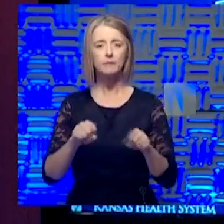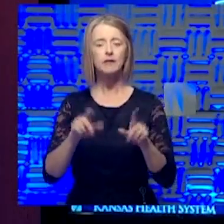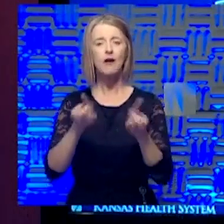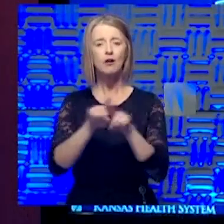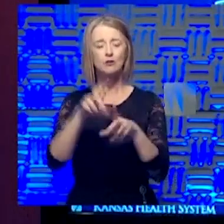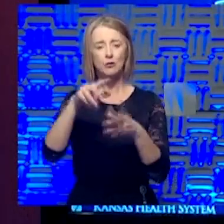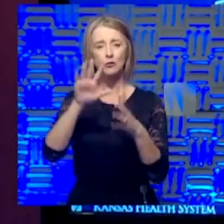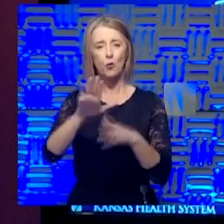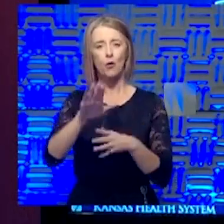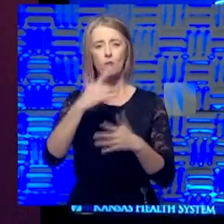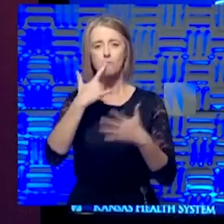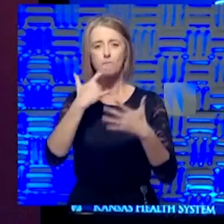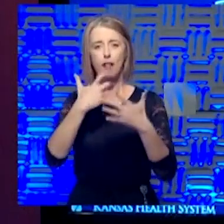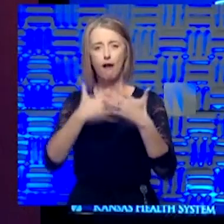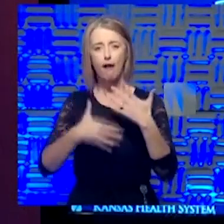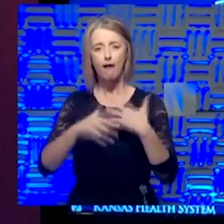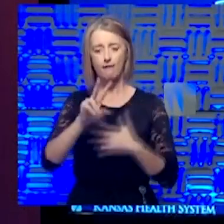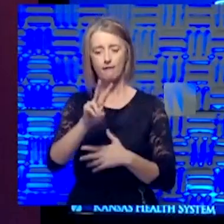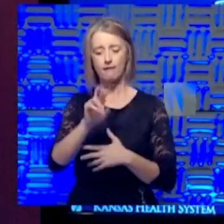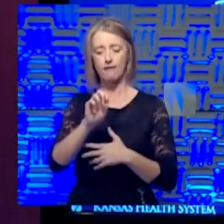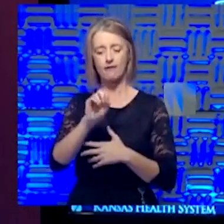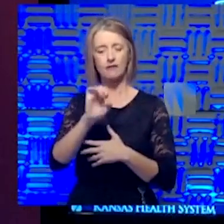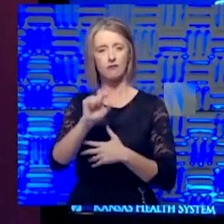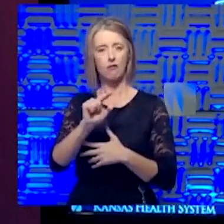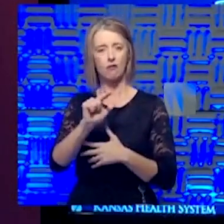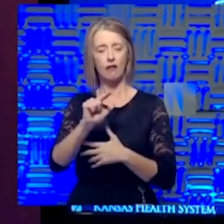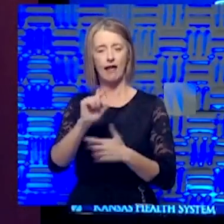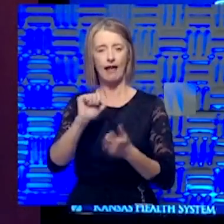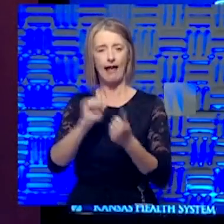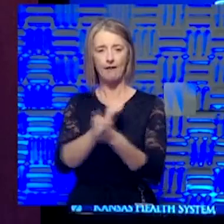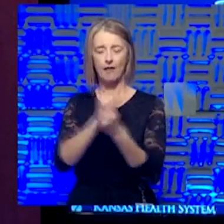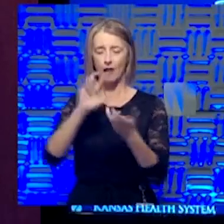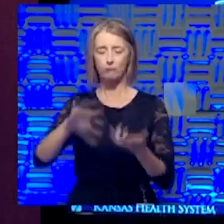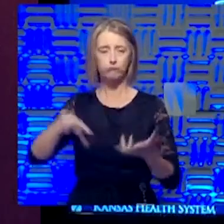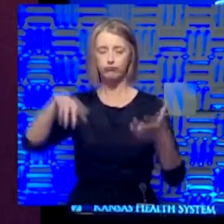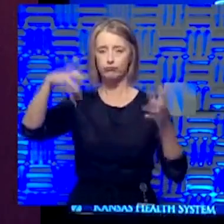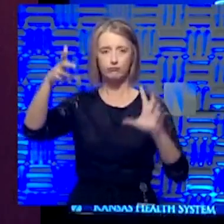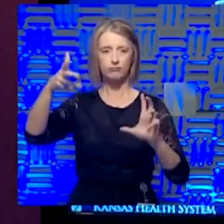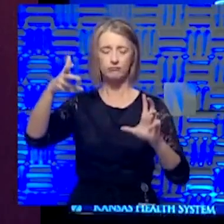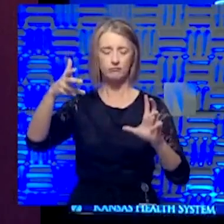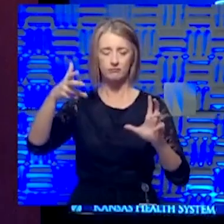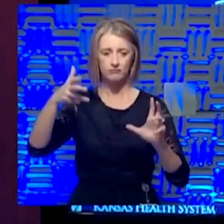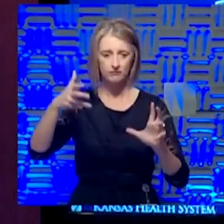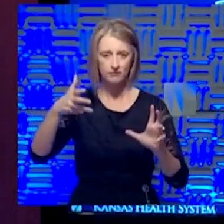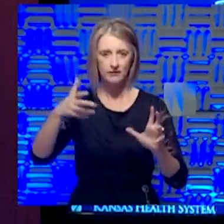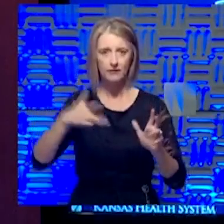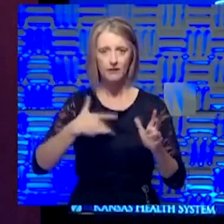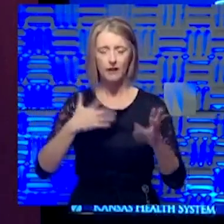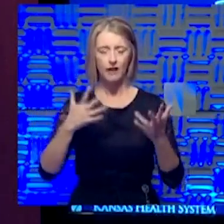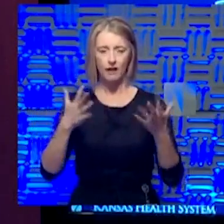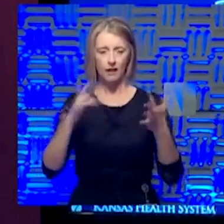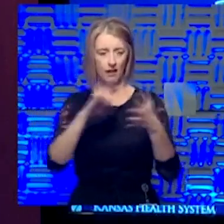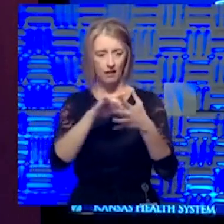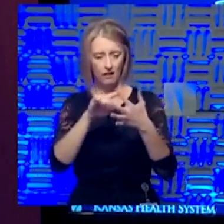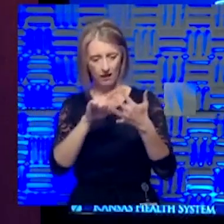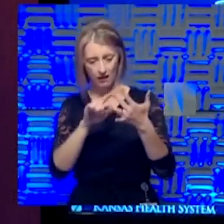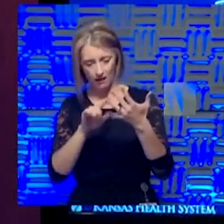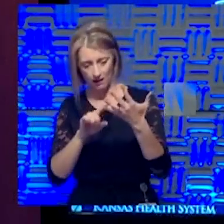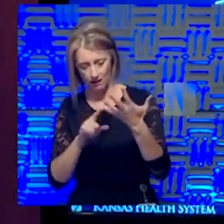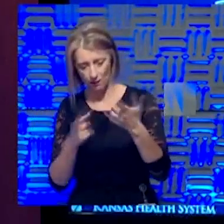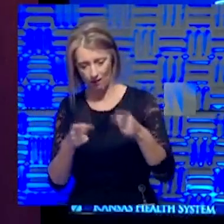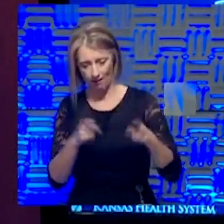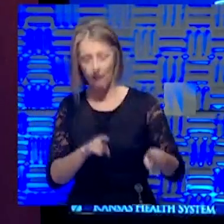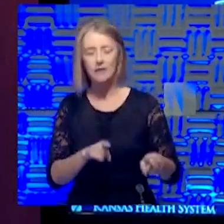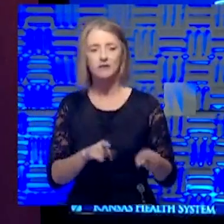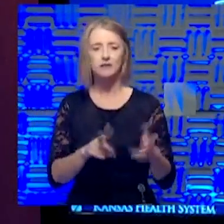and man, everything just goes wrong when things get short-circuited. You can think of all the smoke that pops out and all the things that are going